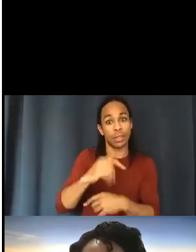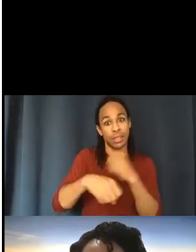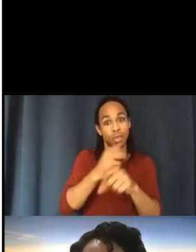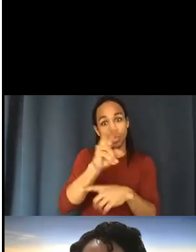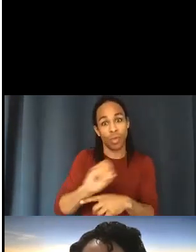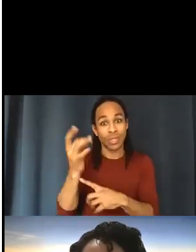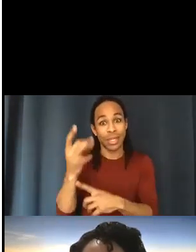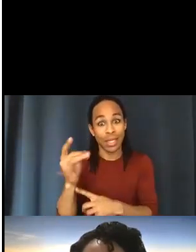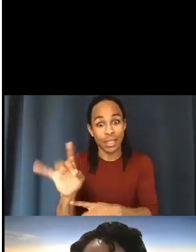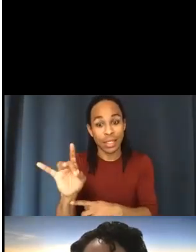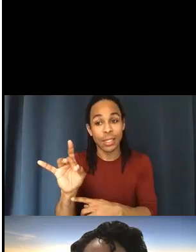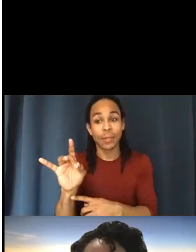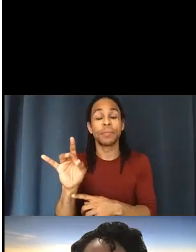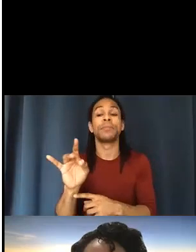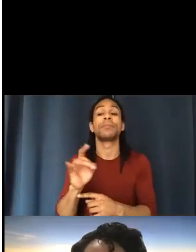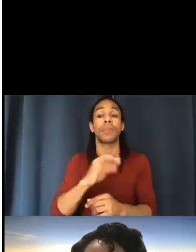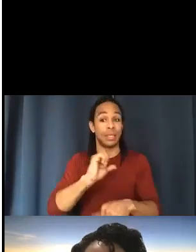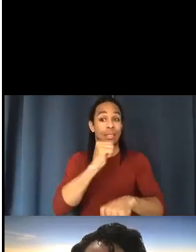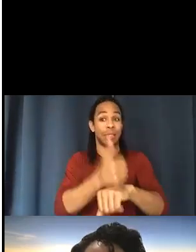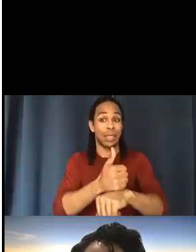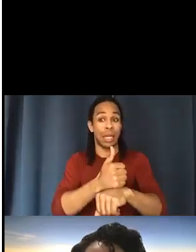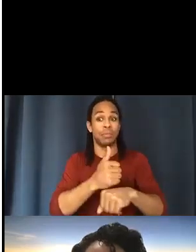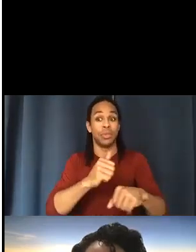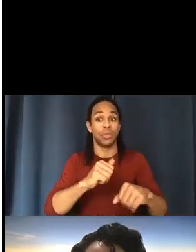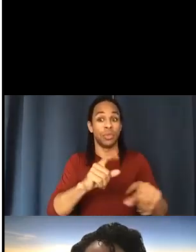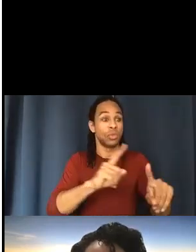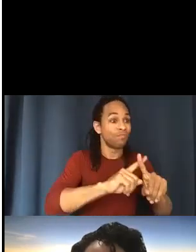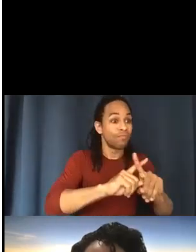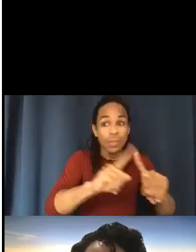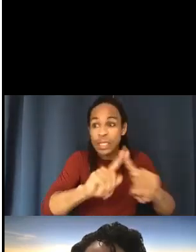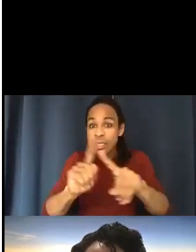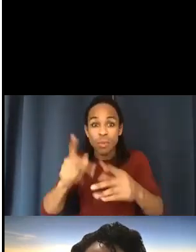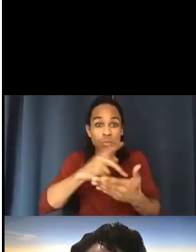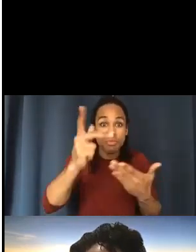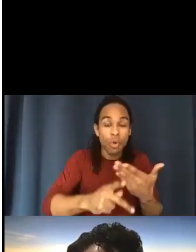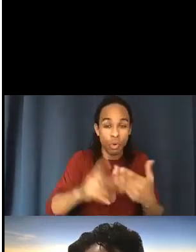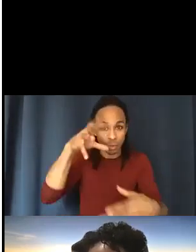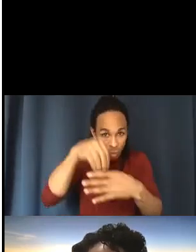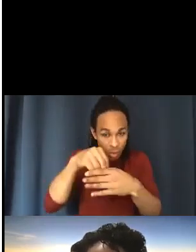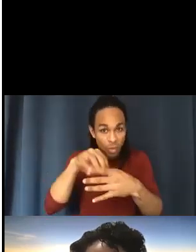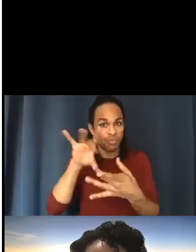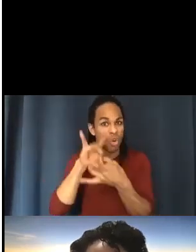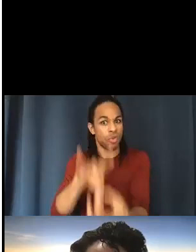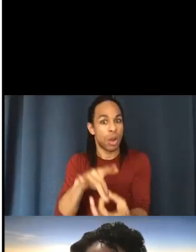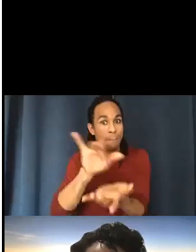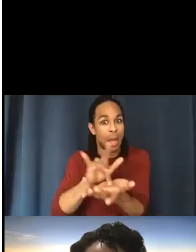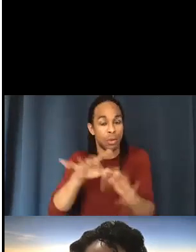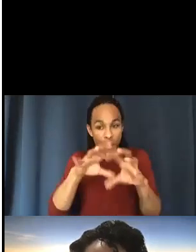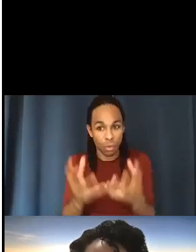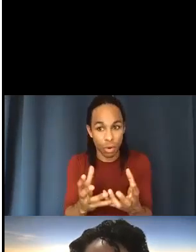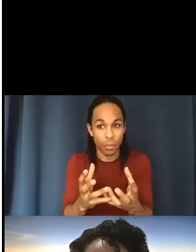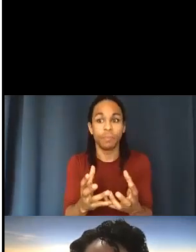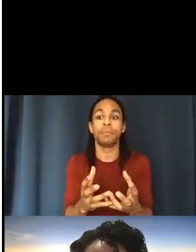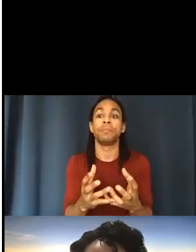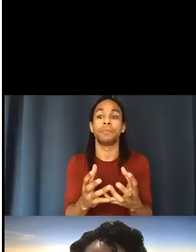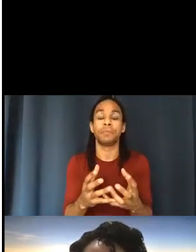establish interdisciplinary programs in the medical humanities and offers a website to assemble an international group of